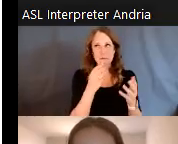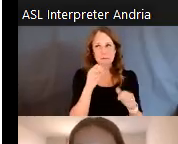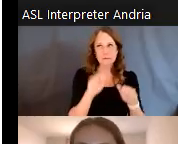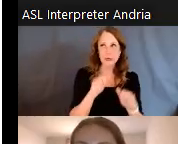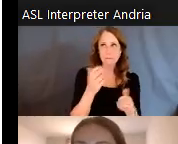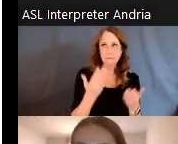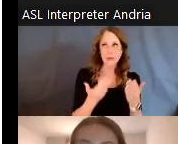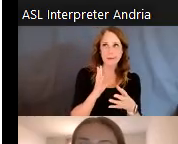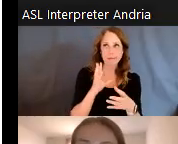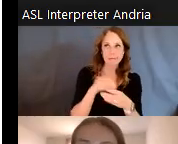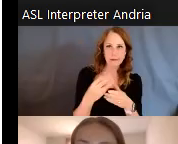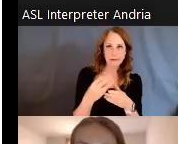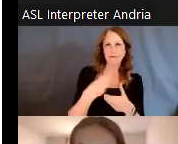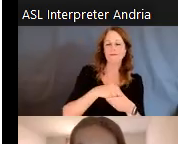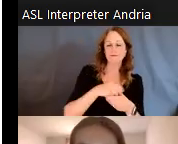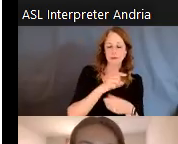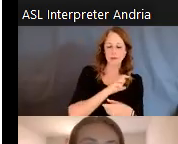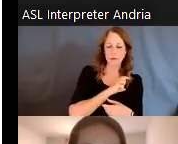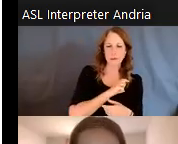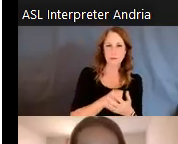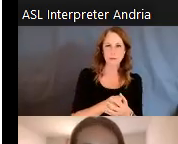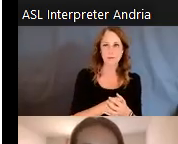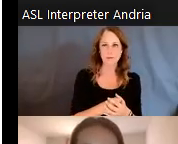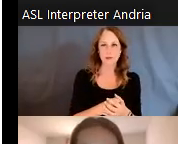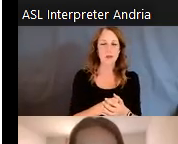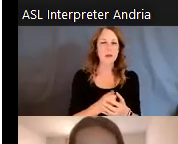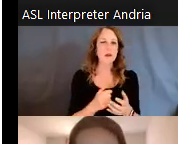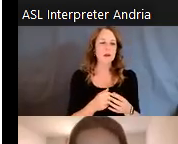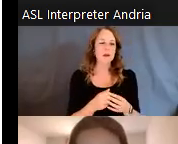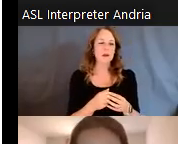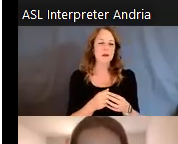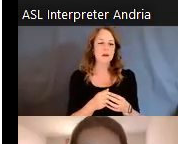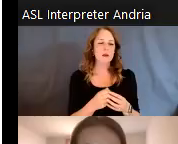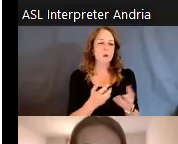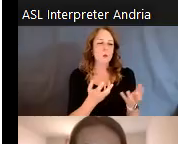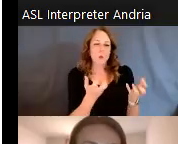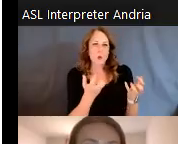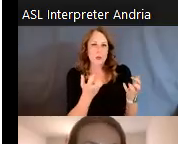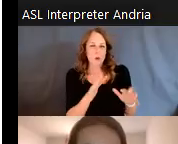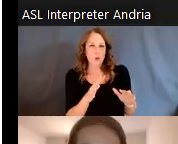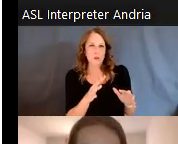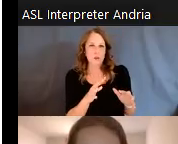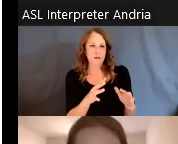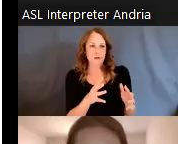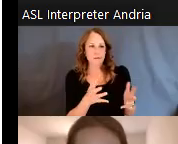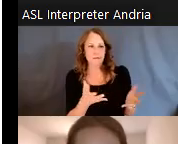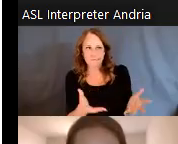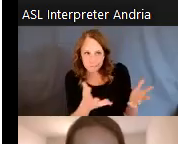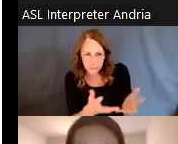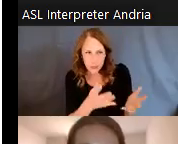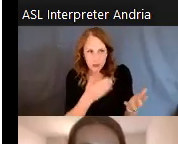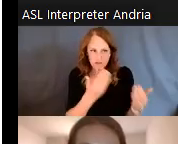enforcement. We don't want to encourage or discourage survivors from reporting to the